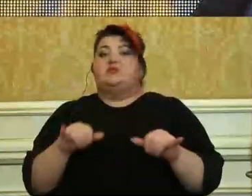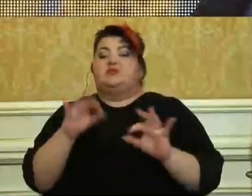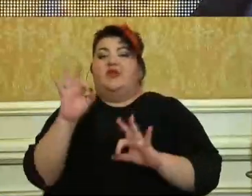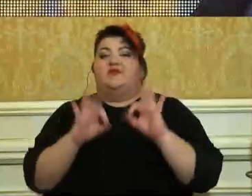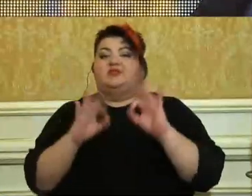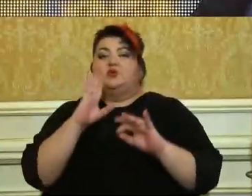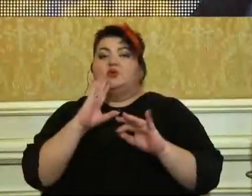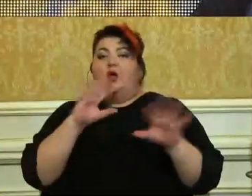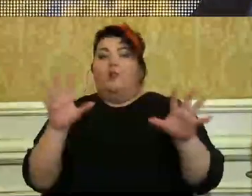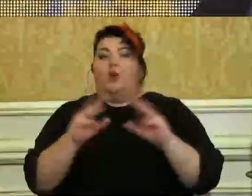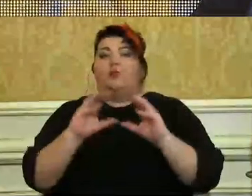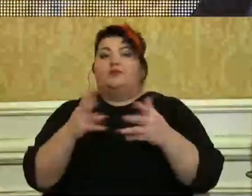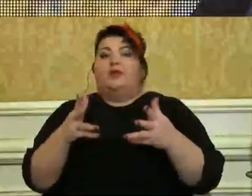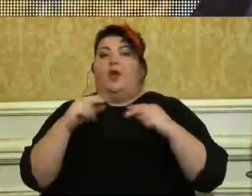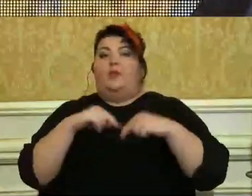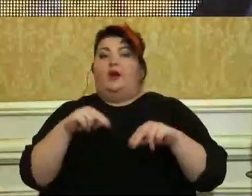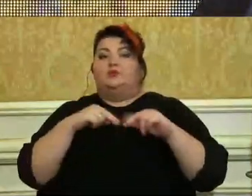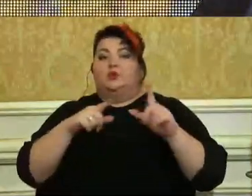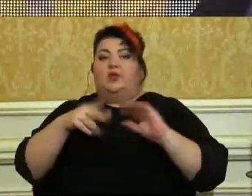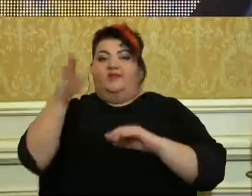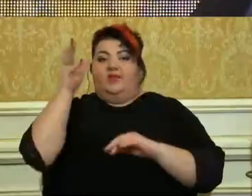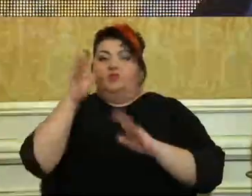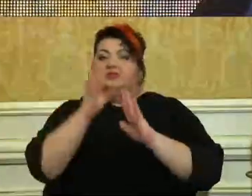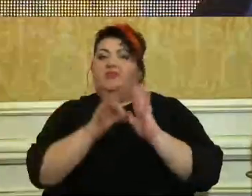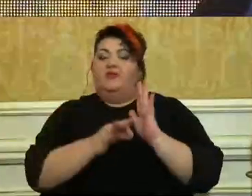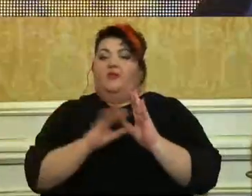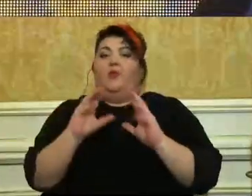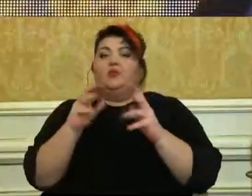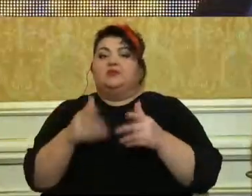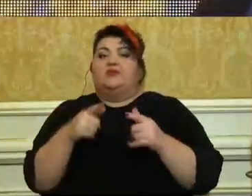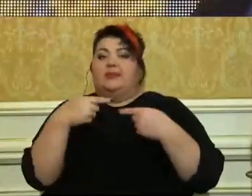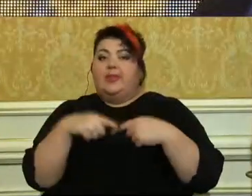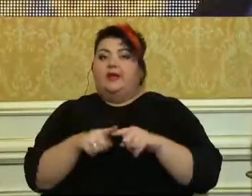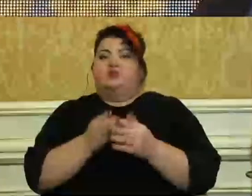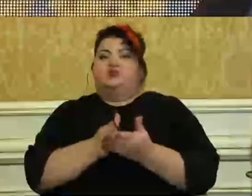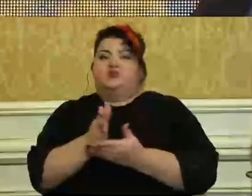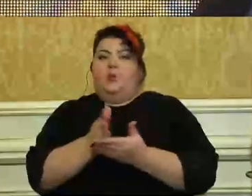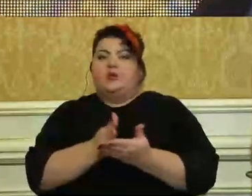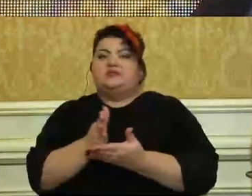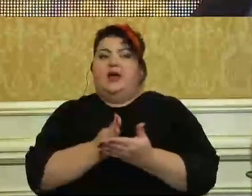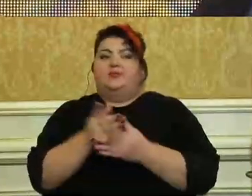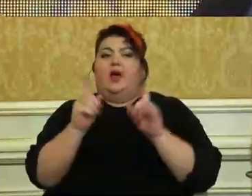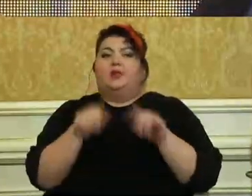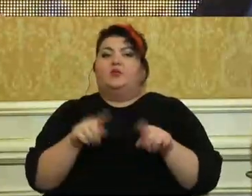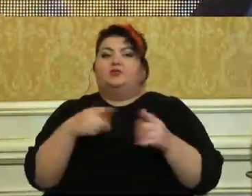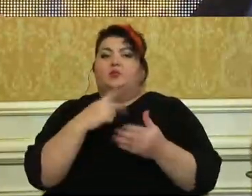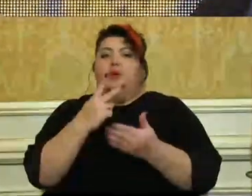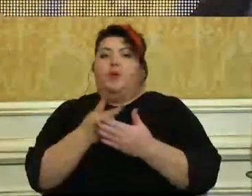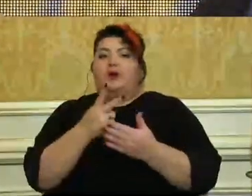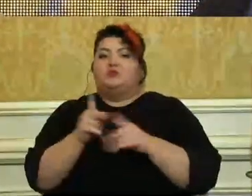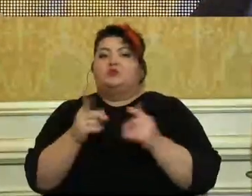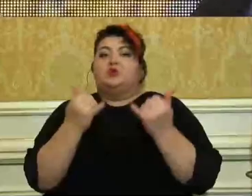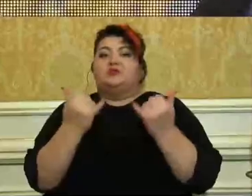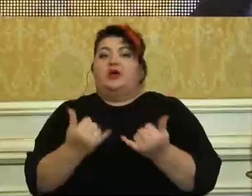in digital world, in technical jobs. Because today, algorithms are designed by people who have an unconscious tendency,